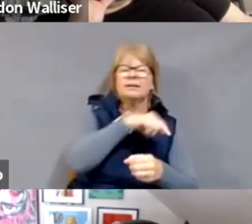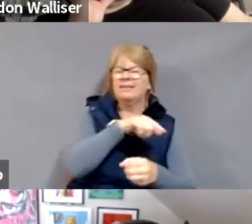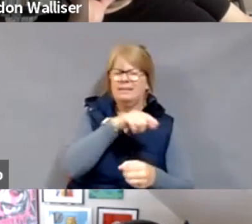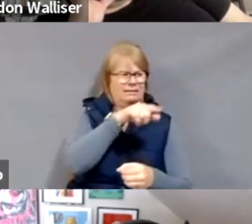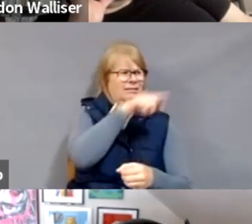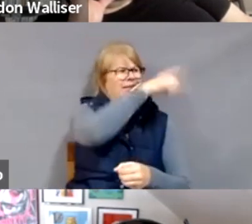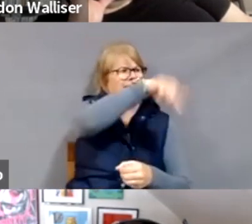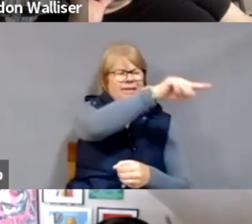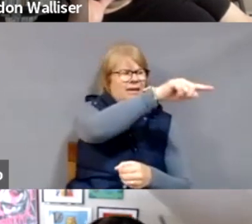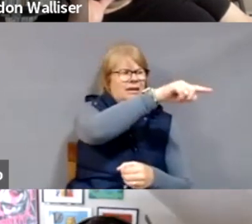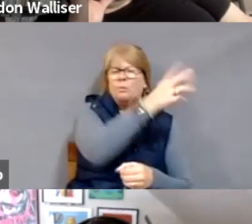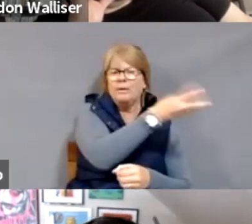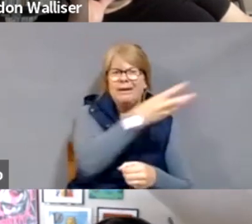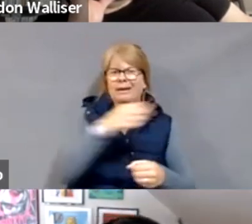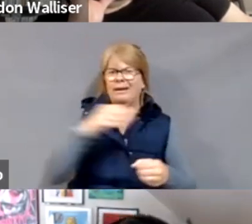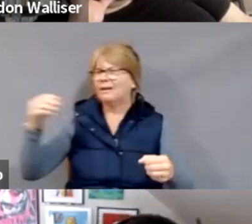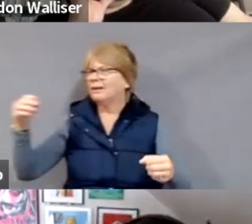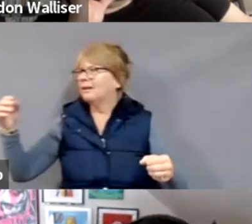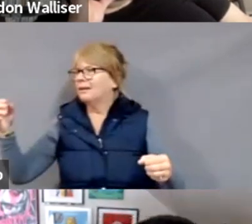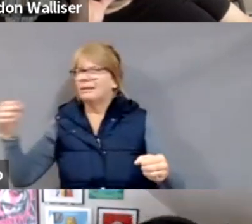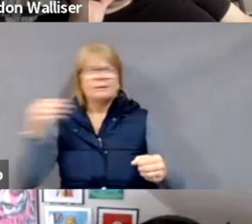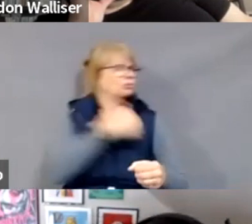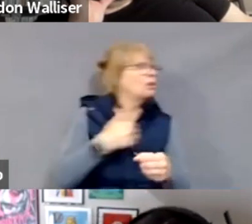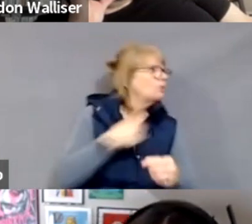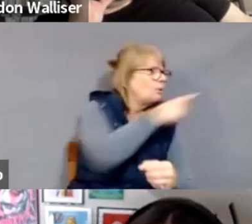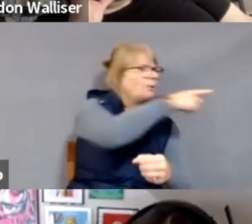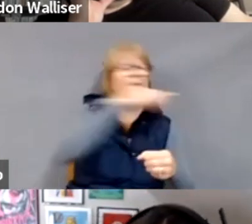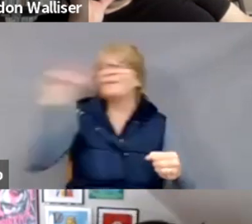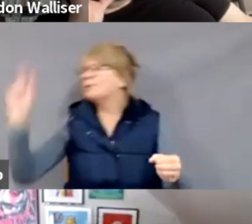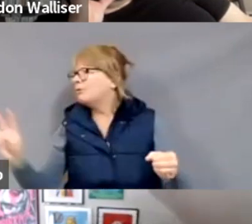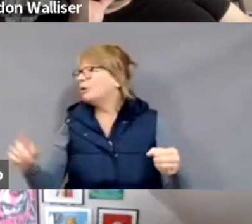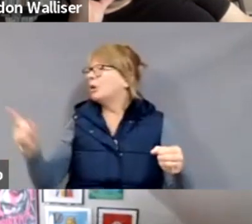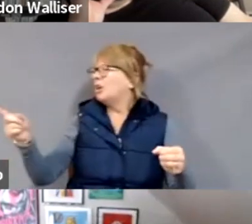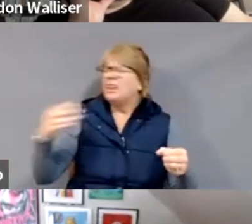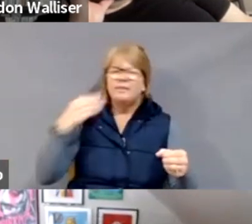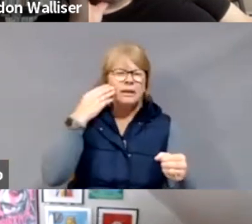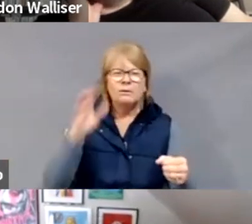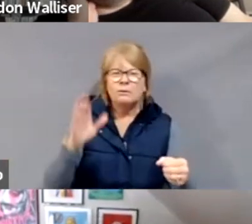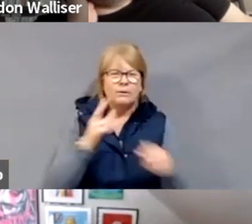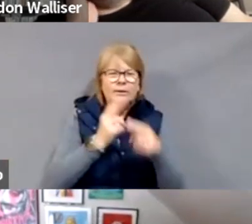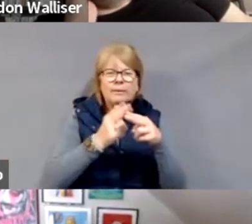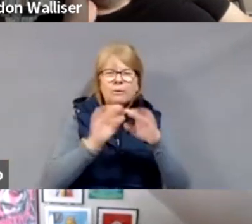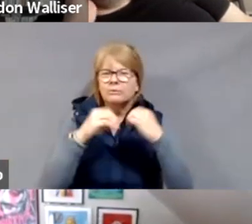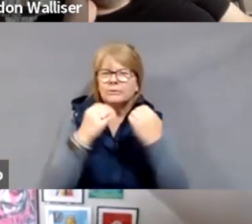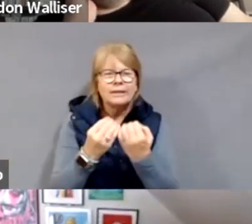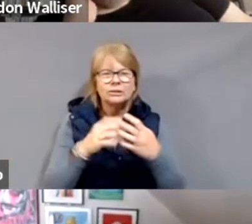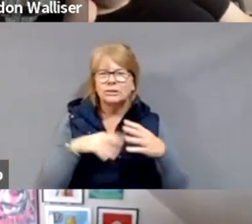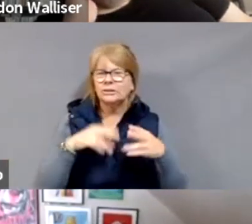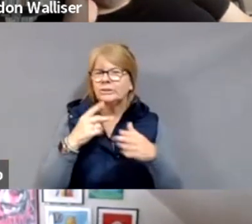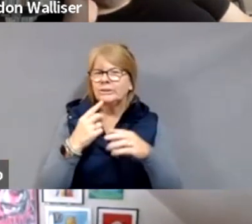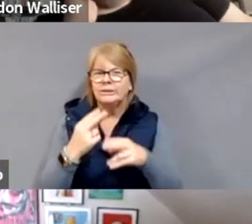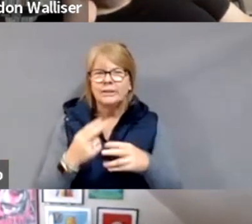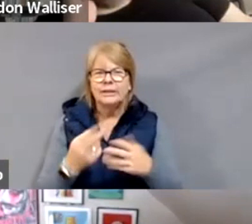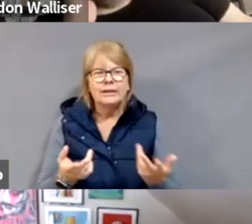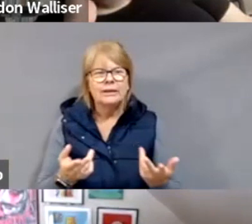know. They're looking at it and looking for things that they recognize, shows they recognize, directors they recognize. But